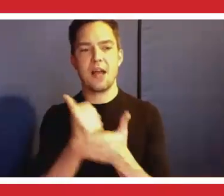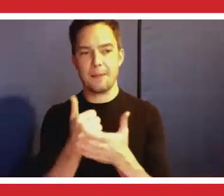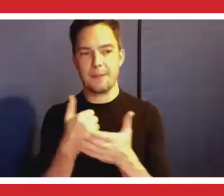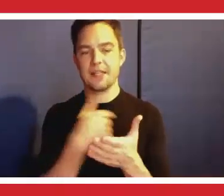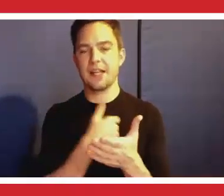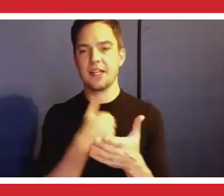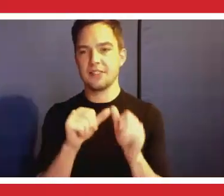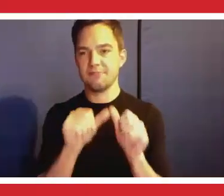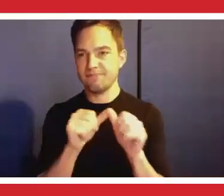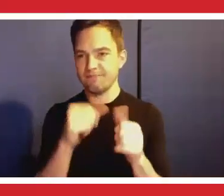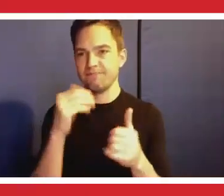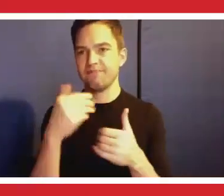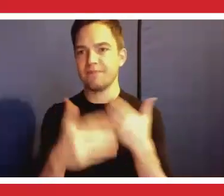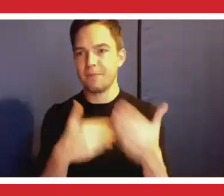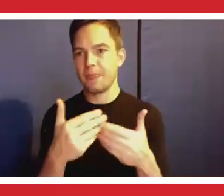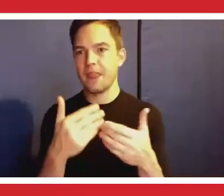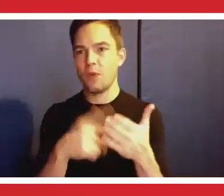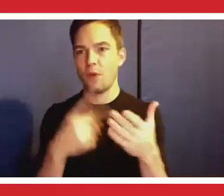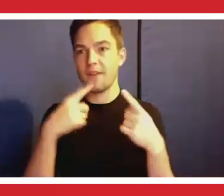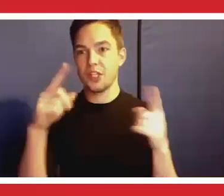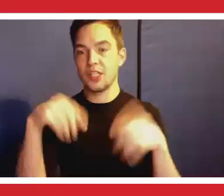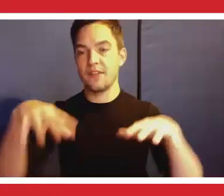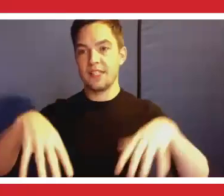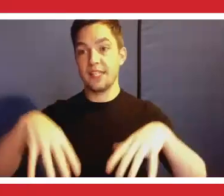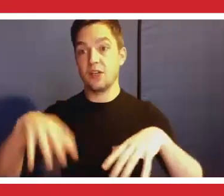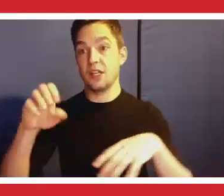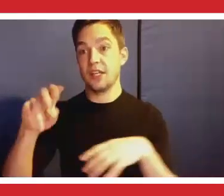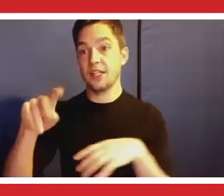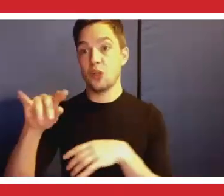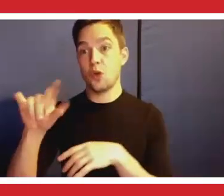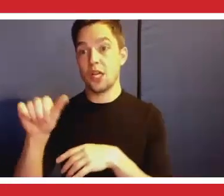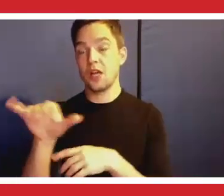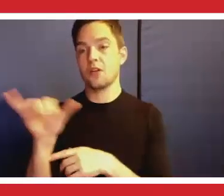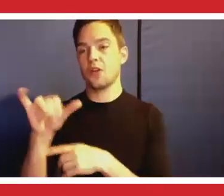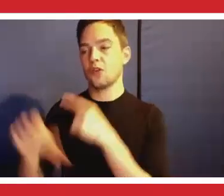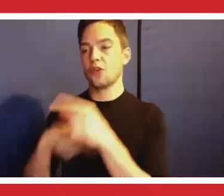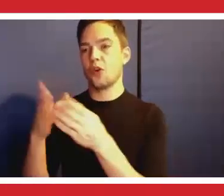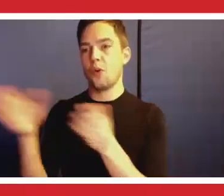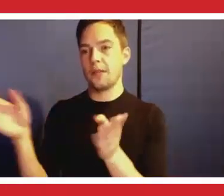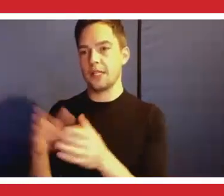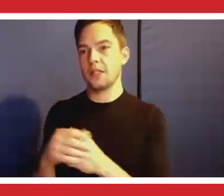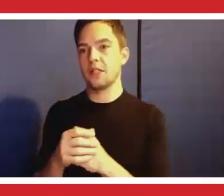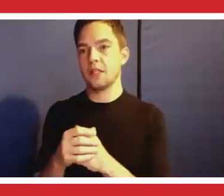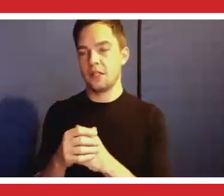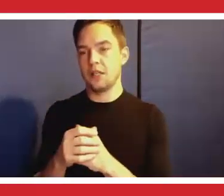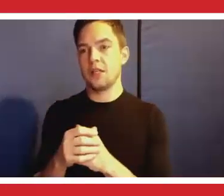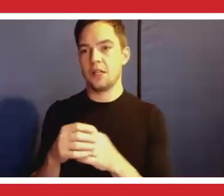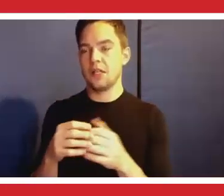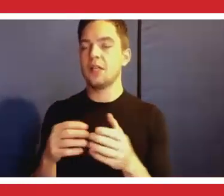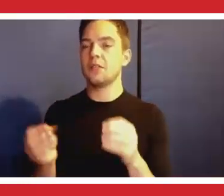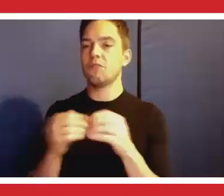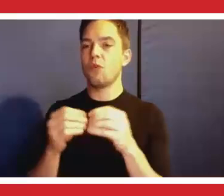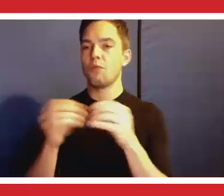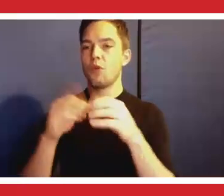have achieved here in Estonia and also globally, because it is indeed more and more